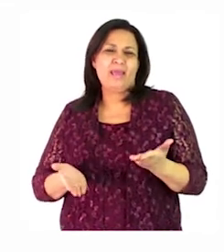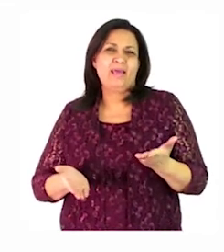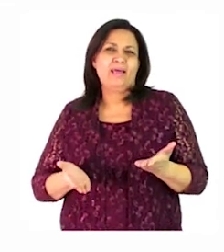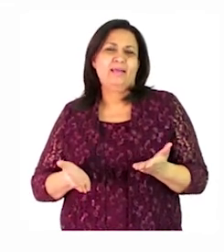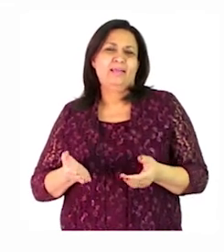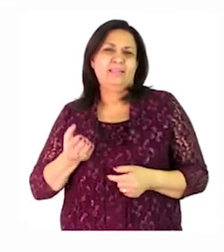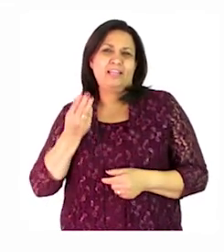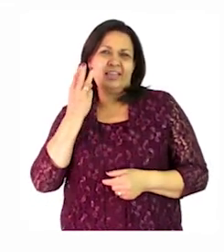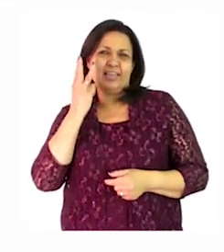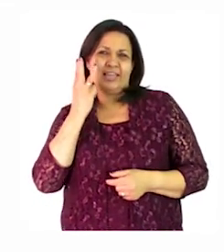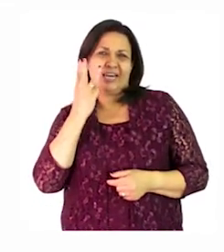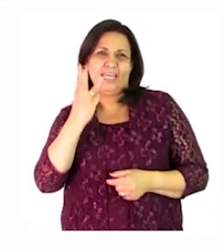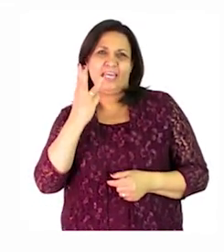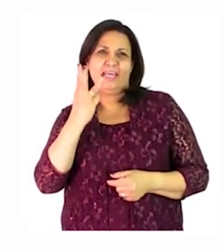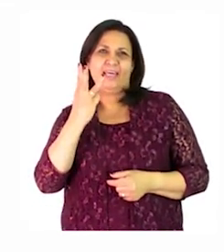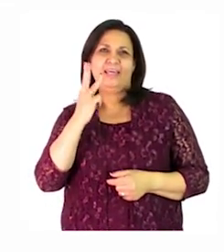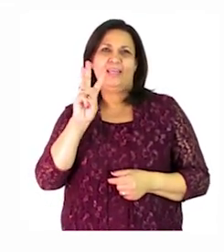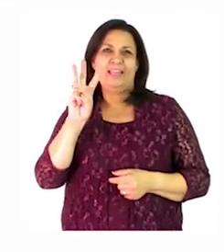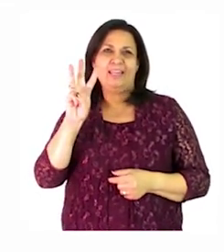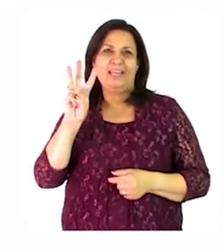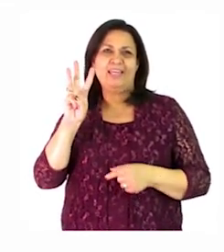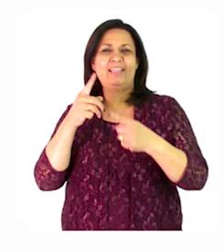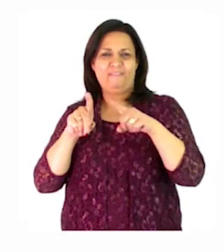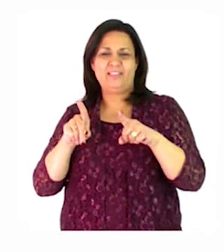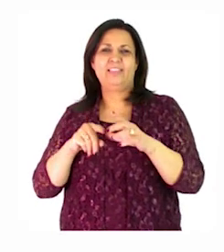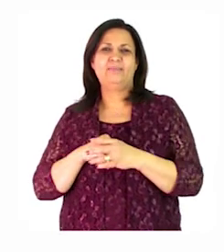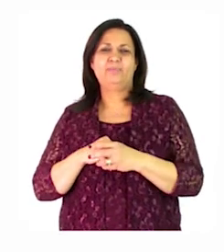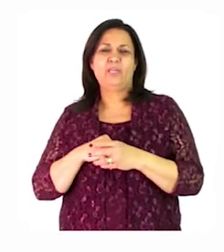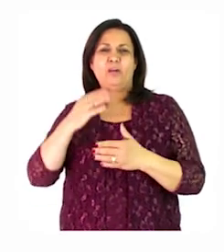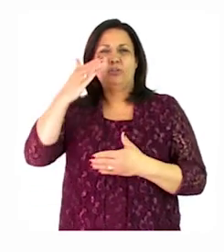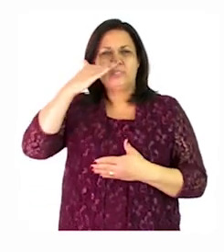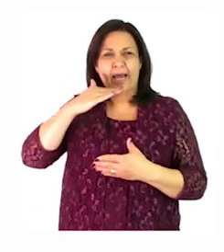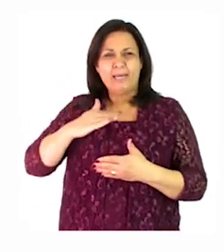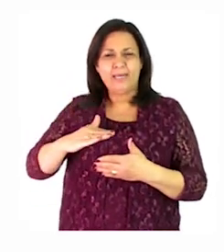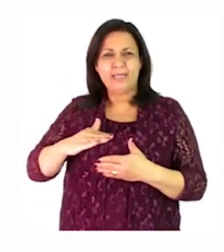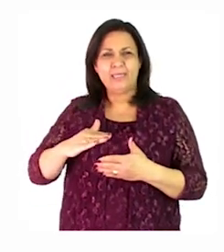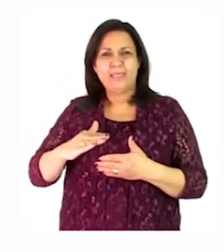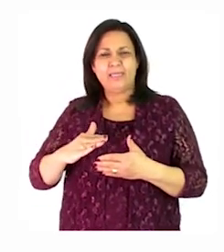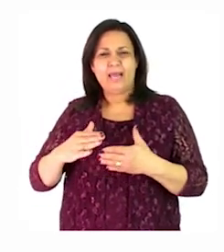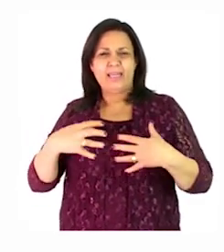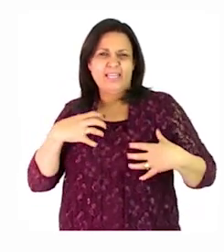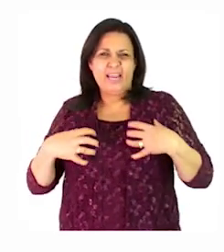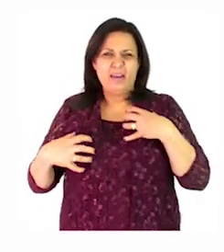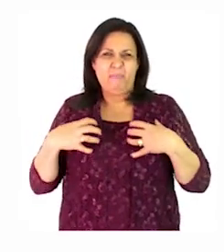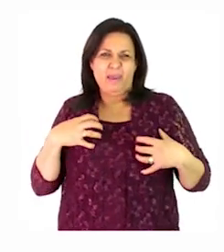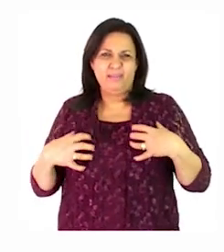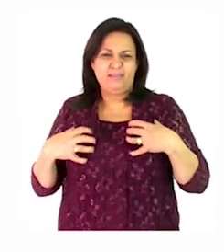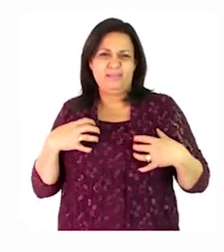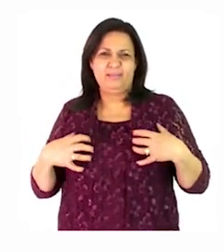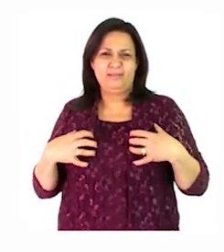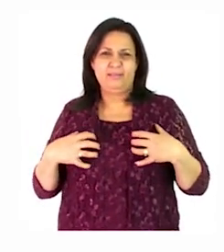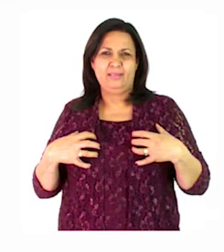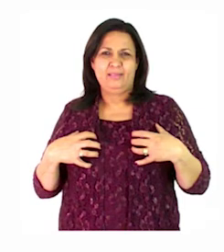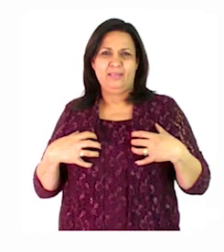turn to look at the teddy bears that are below the tigers. They are standing right next to